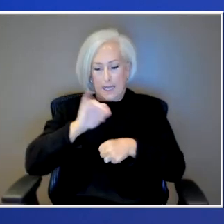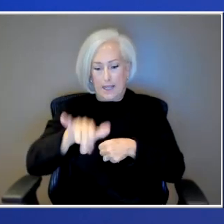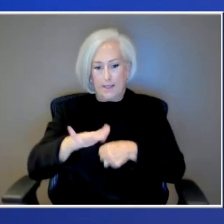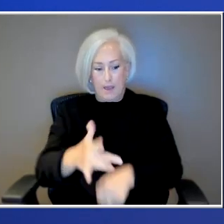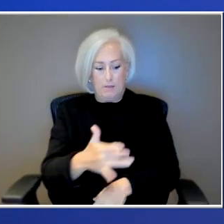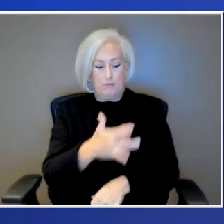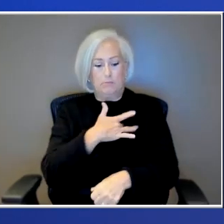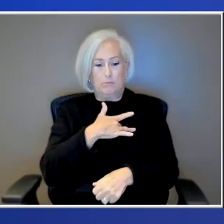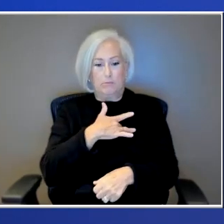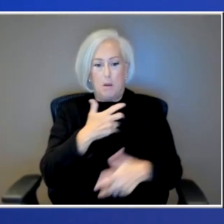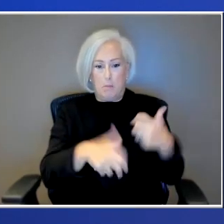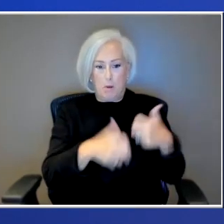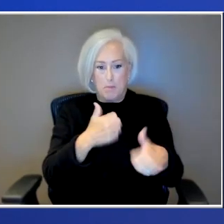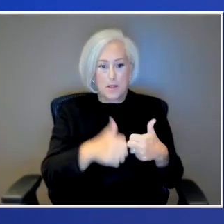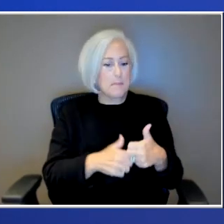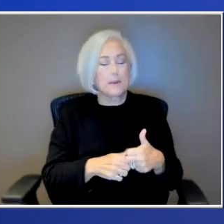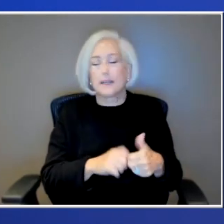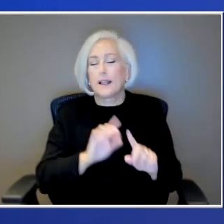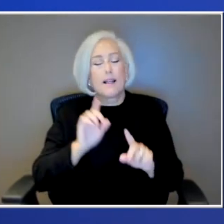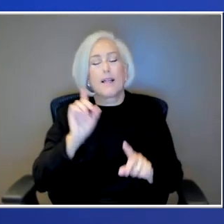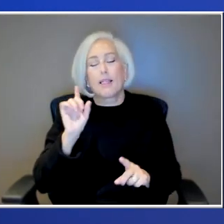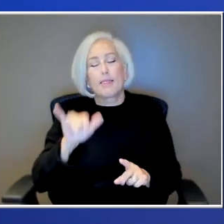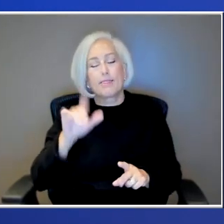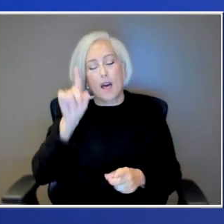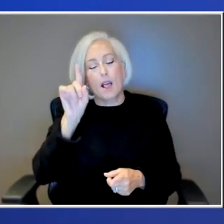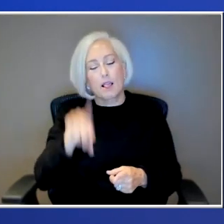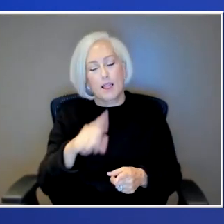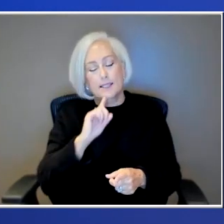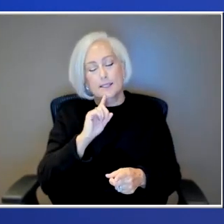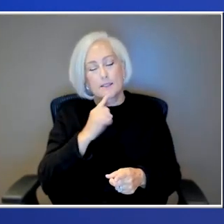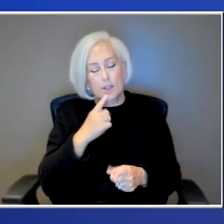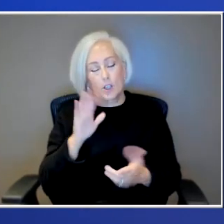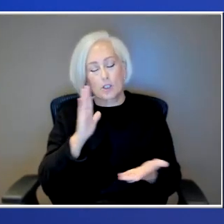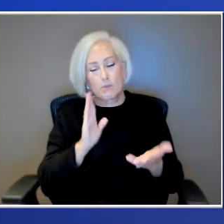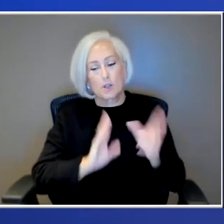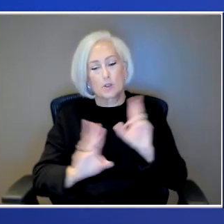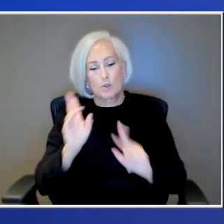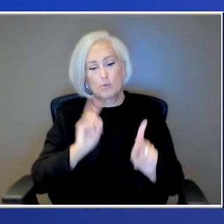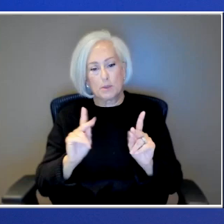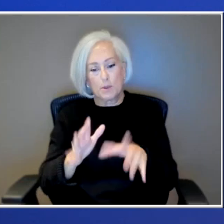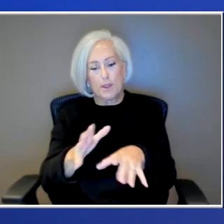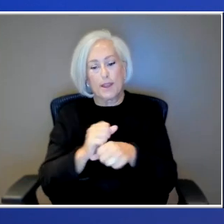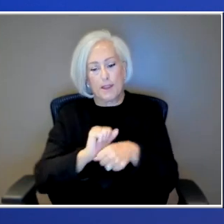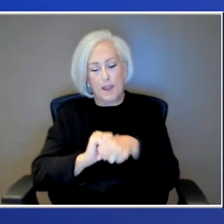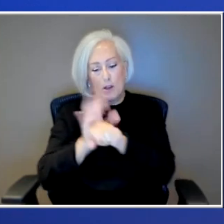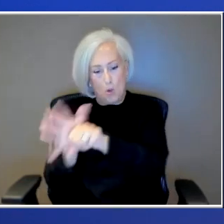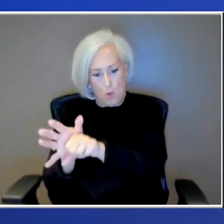get COVID-19, get the infection. So we have to say that, so we can have protection from the vaccine for